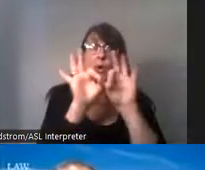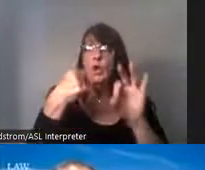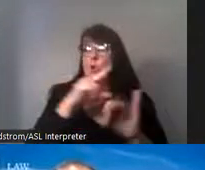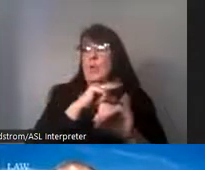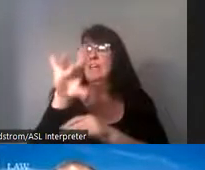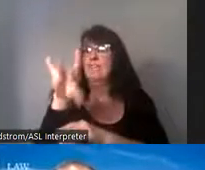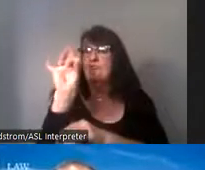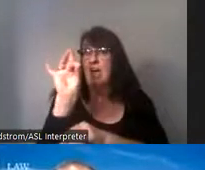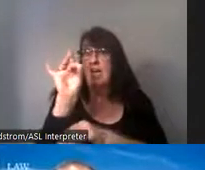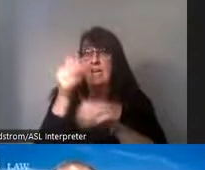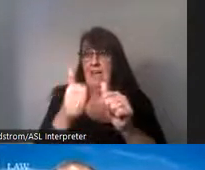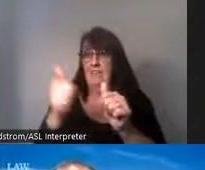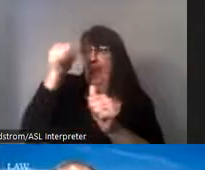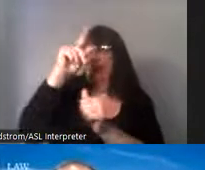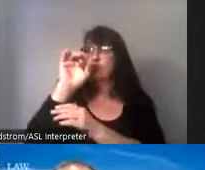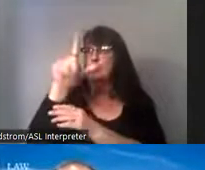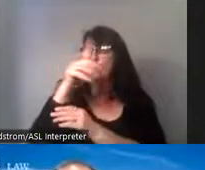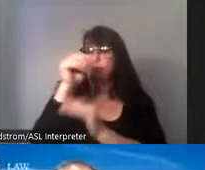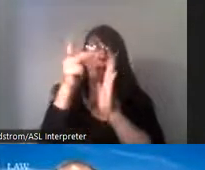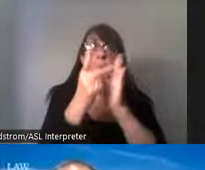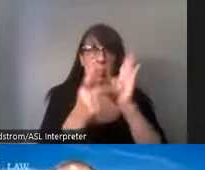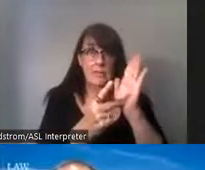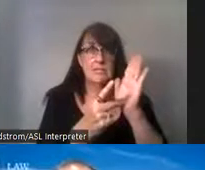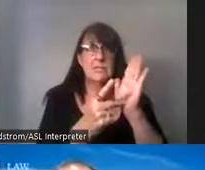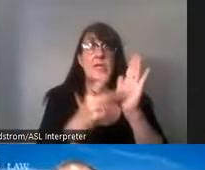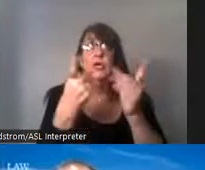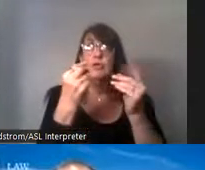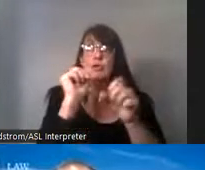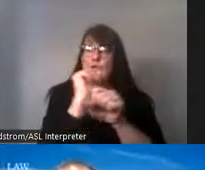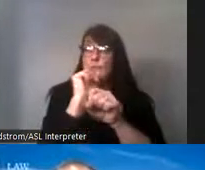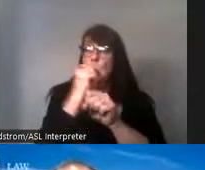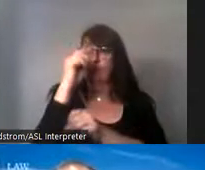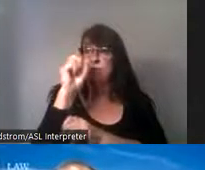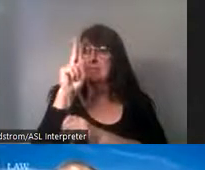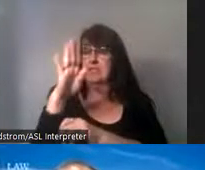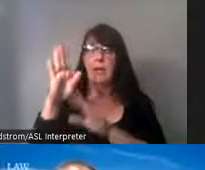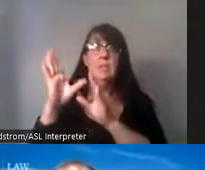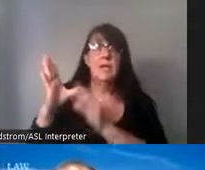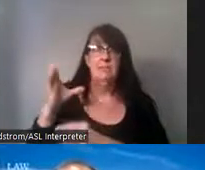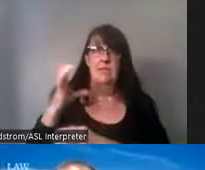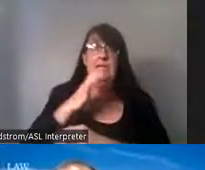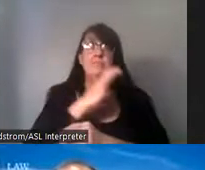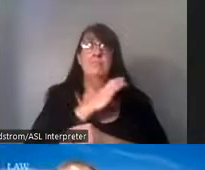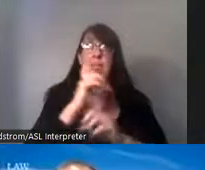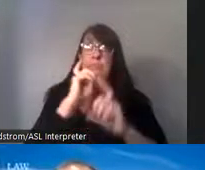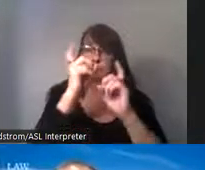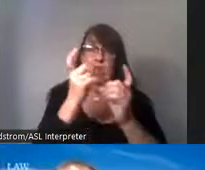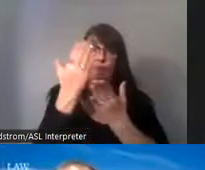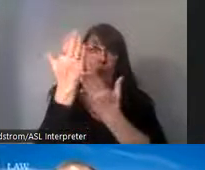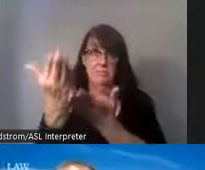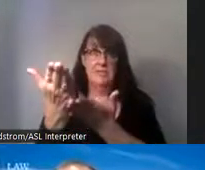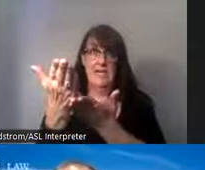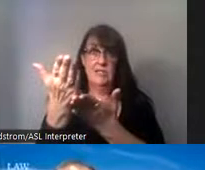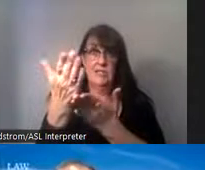and advance tools and policies, you know, through the work of the subcommittee that will provide recommendations to empower